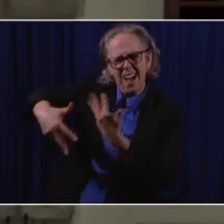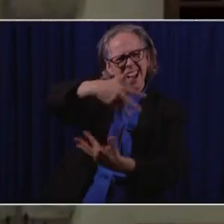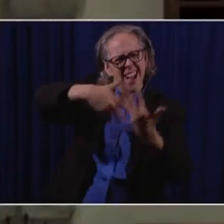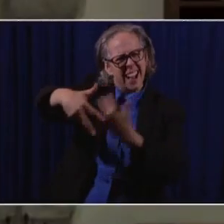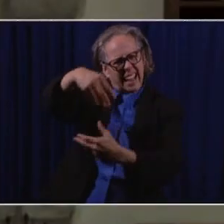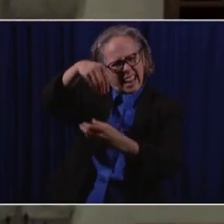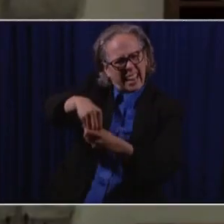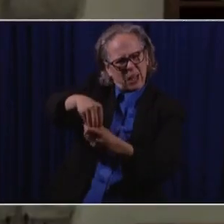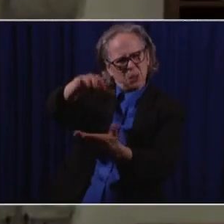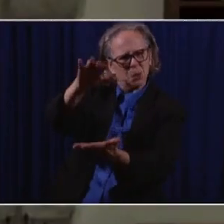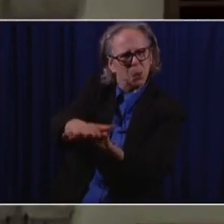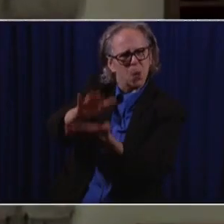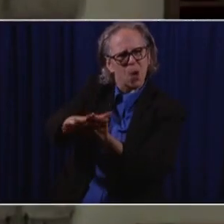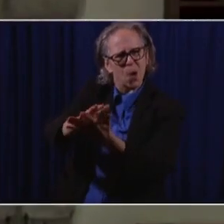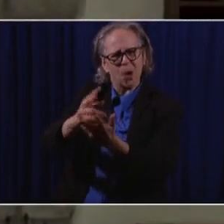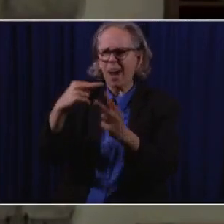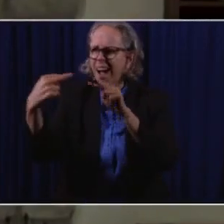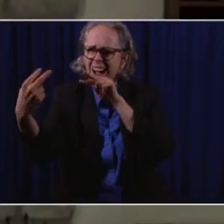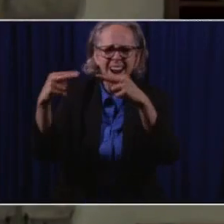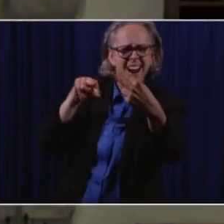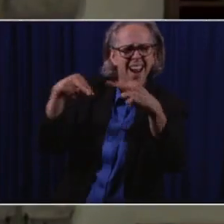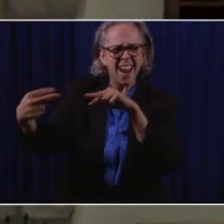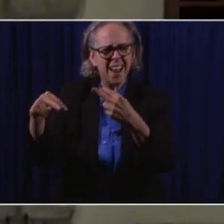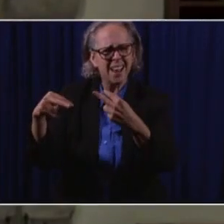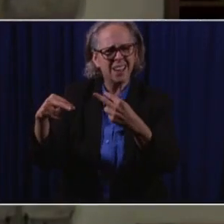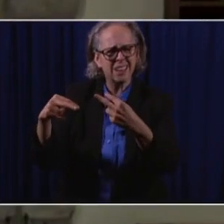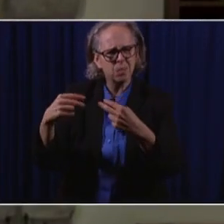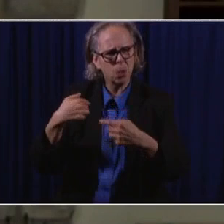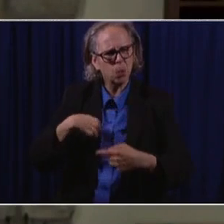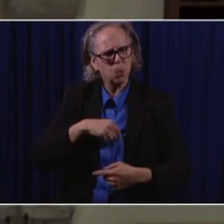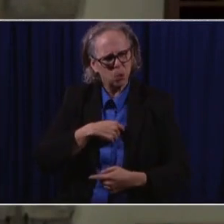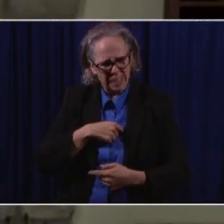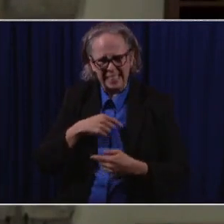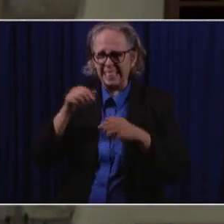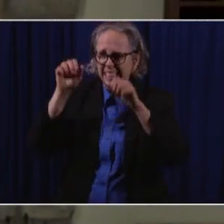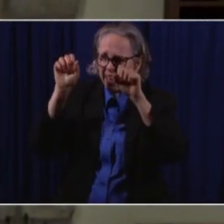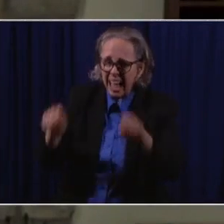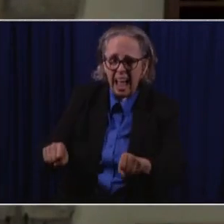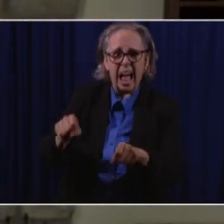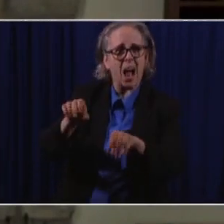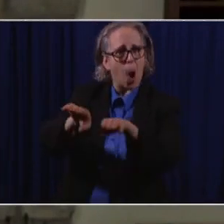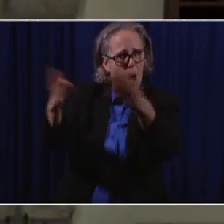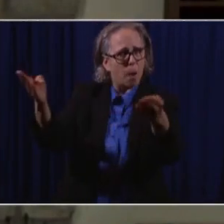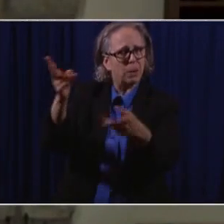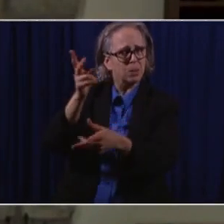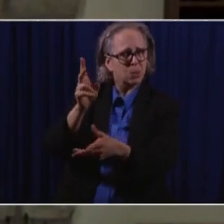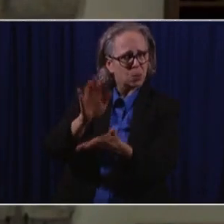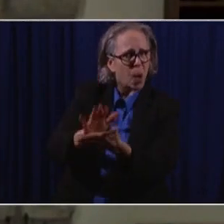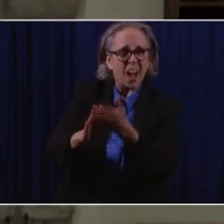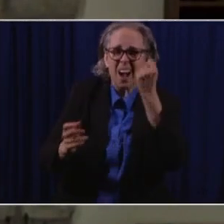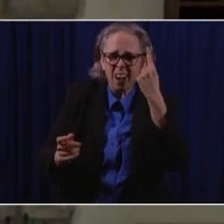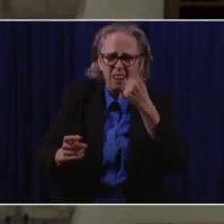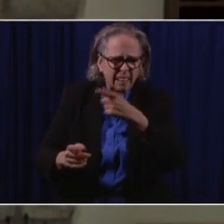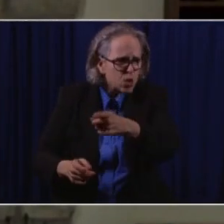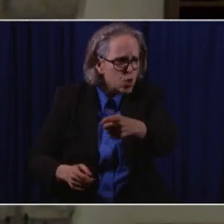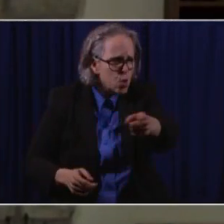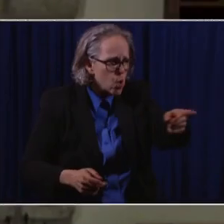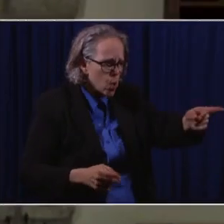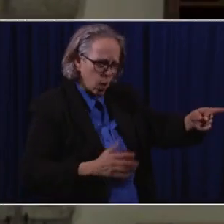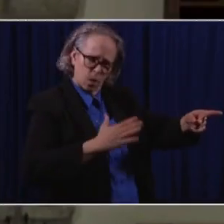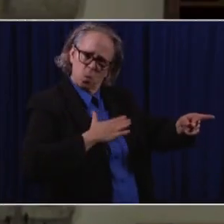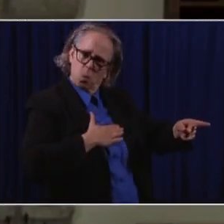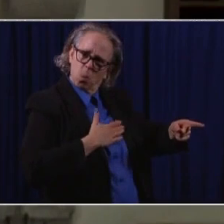We can control this by what we do every single day. We owe it to our children.